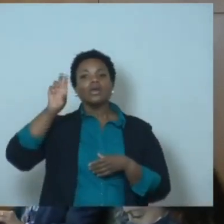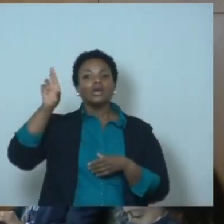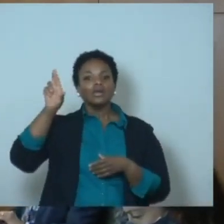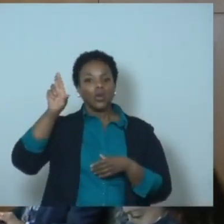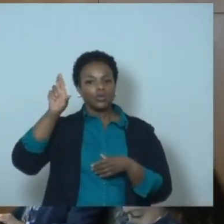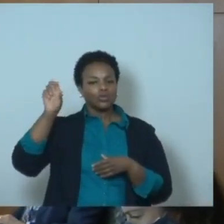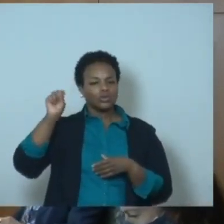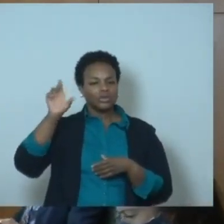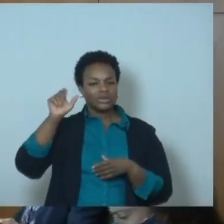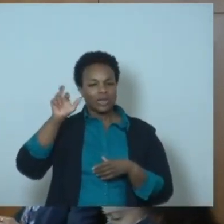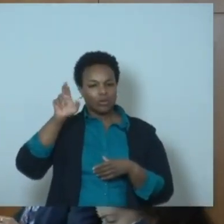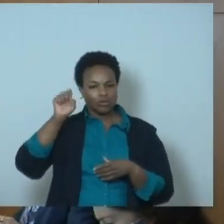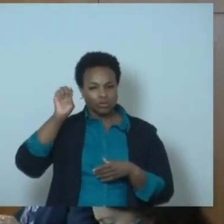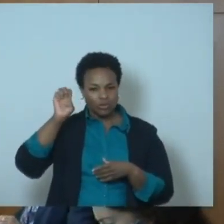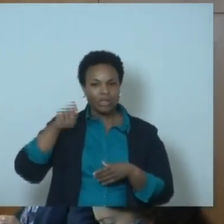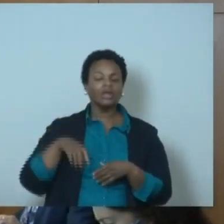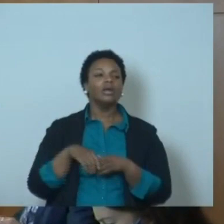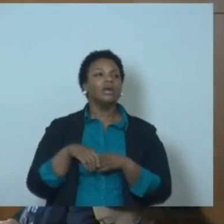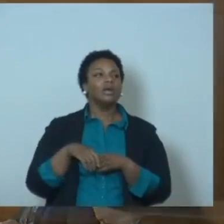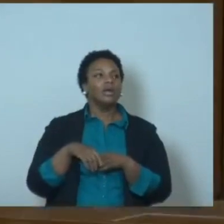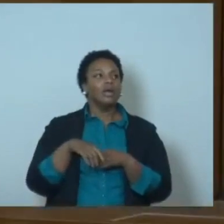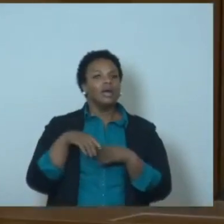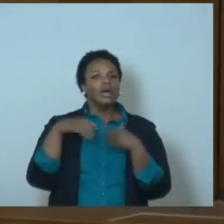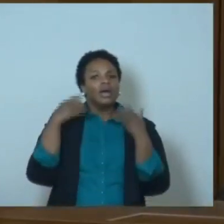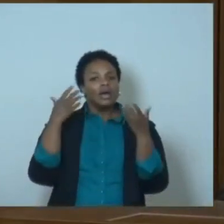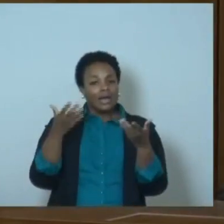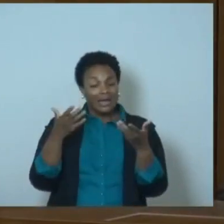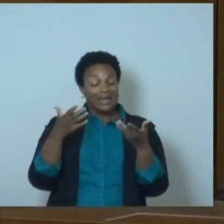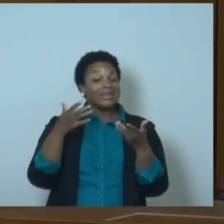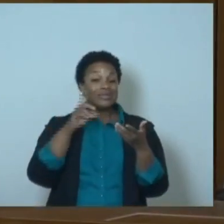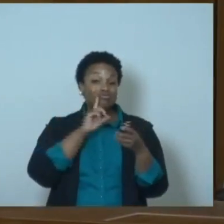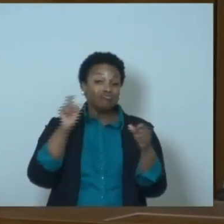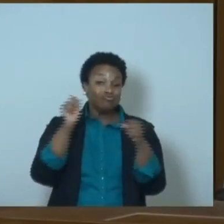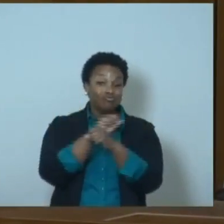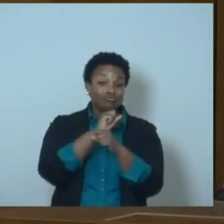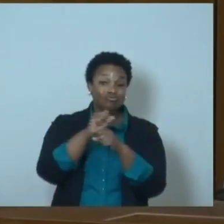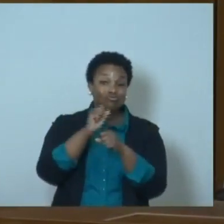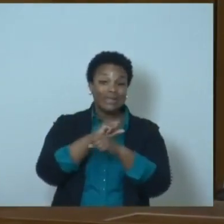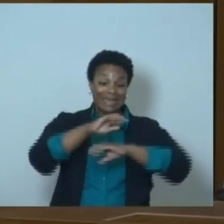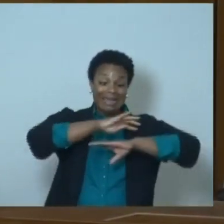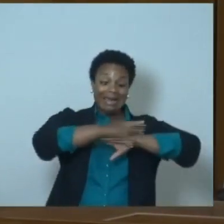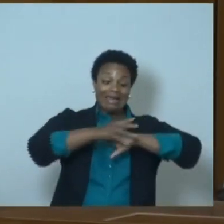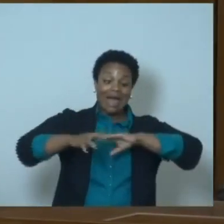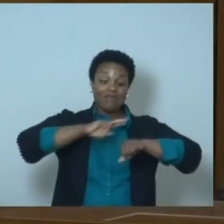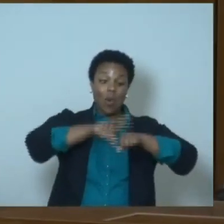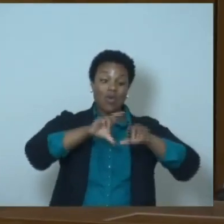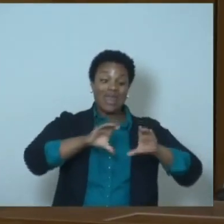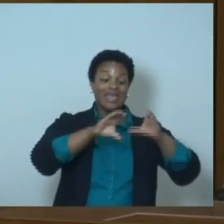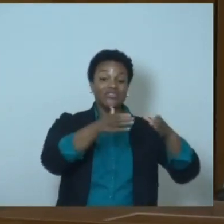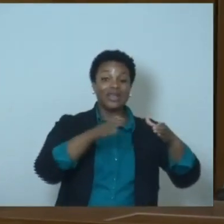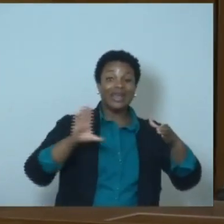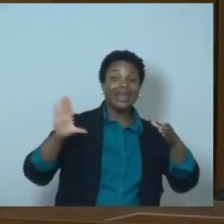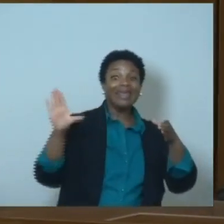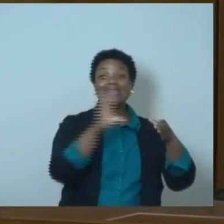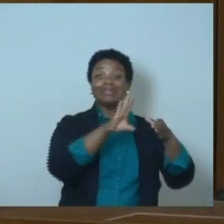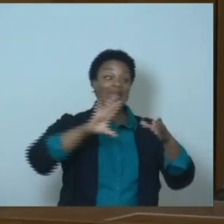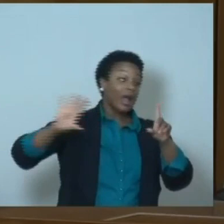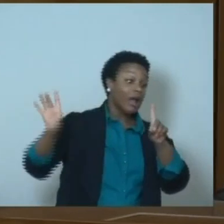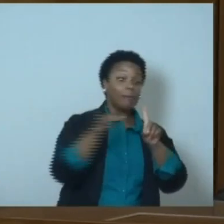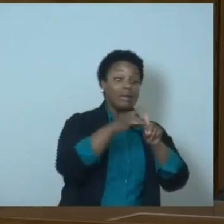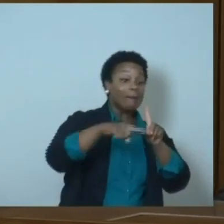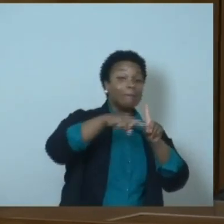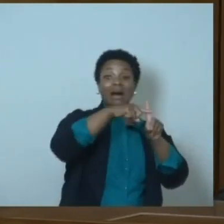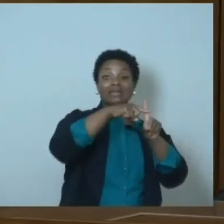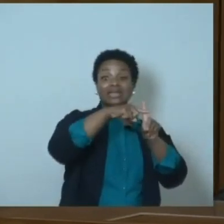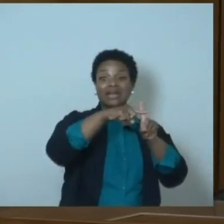infection rate among those in the Navajo Nation is the highest of any in the state, and with